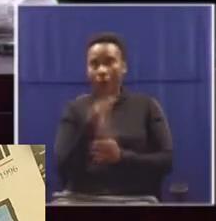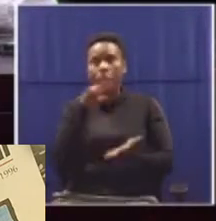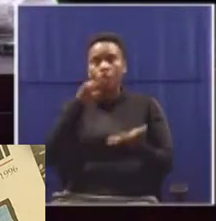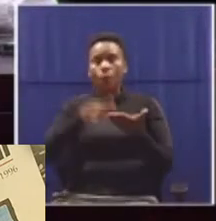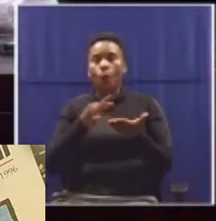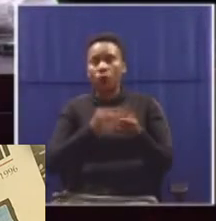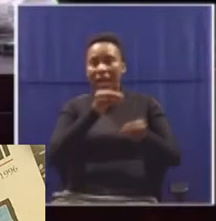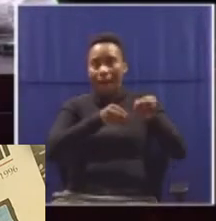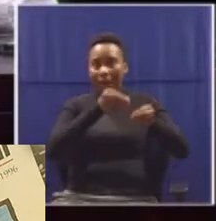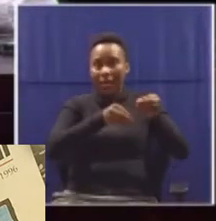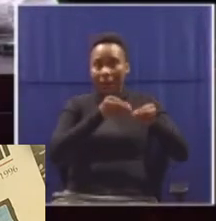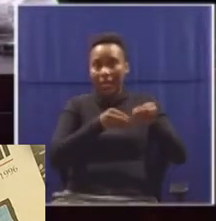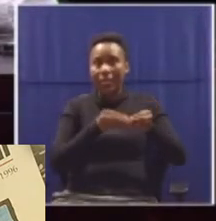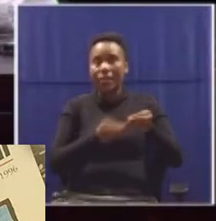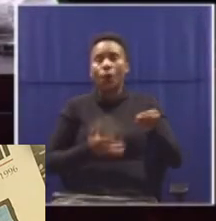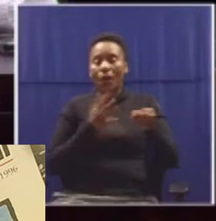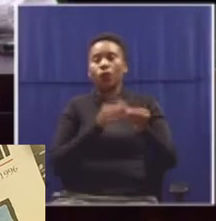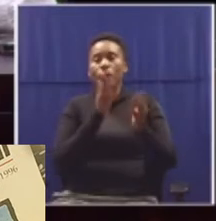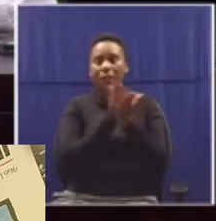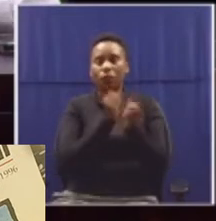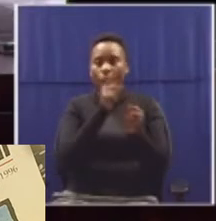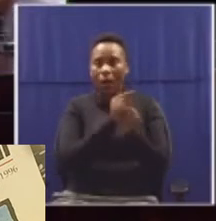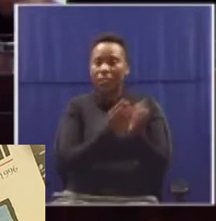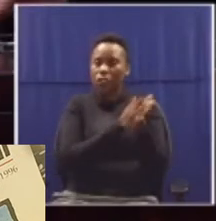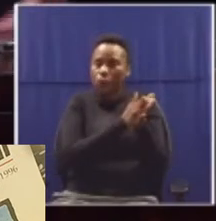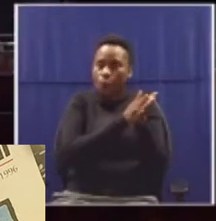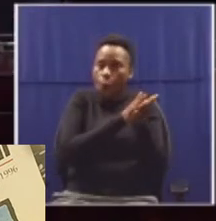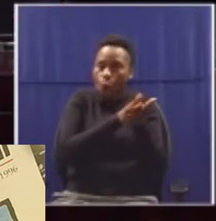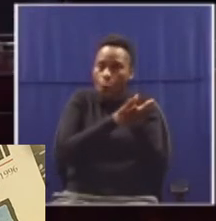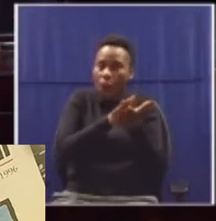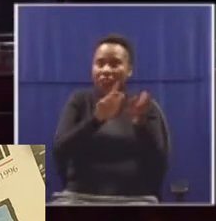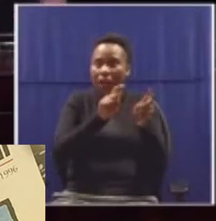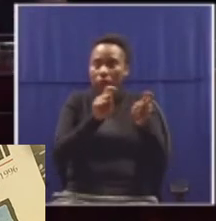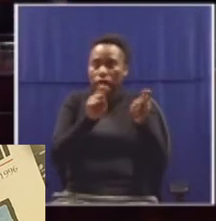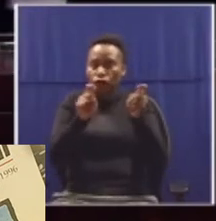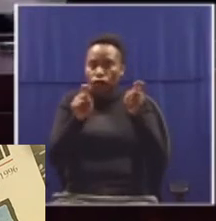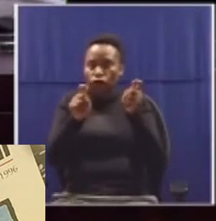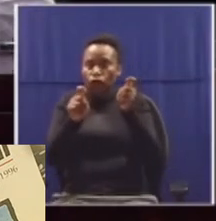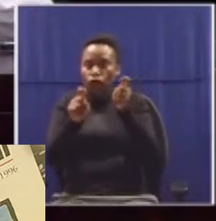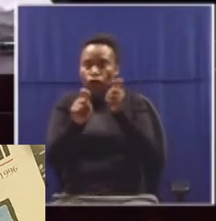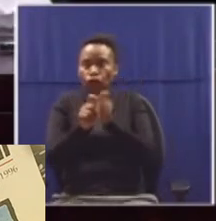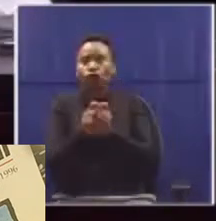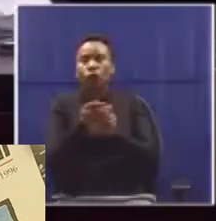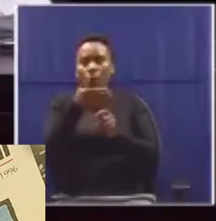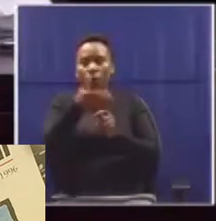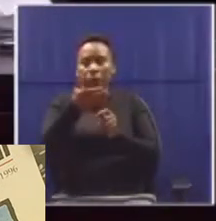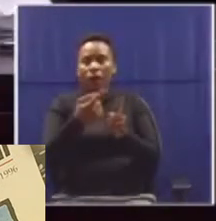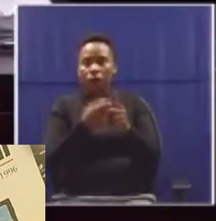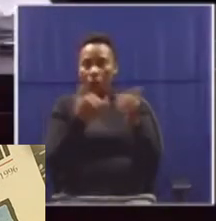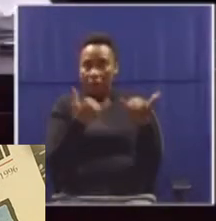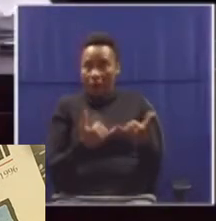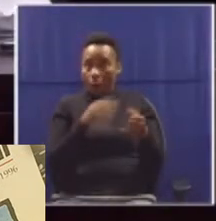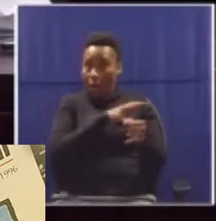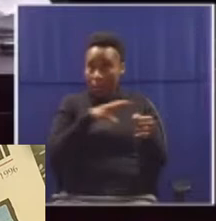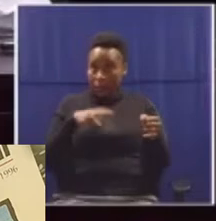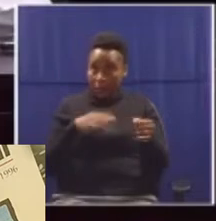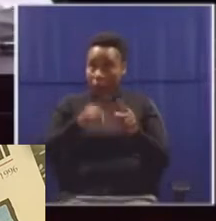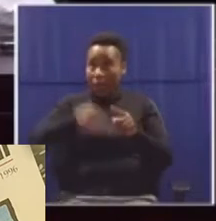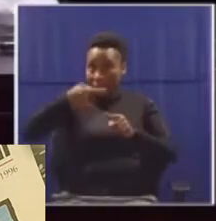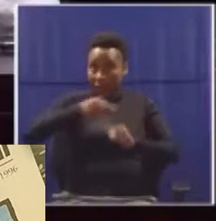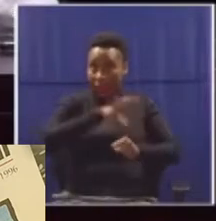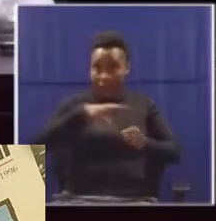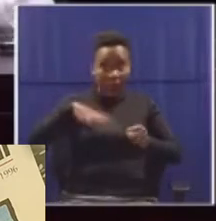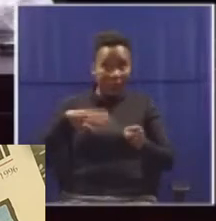amendments are intended to ensure a smooth continuous transition from an existing Council to another without overlap